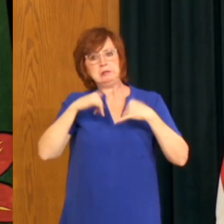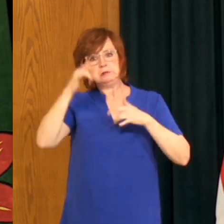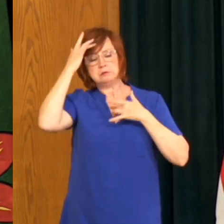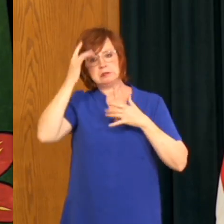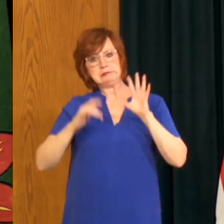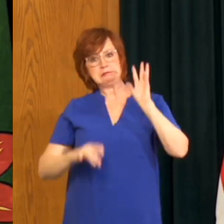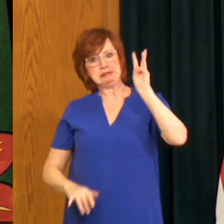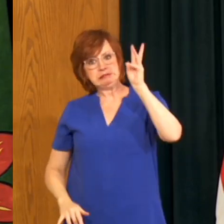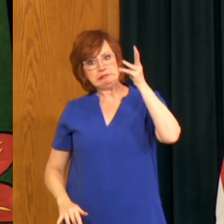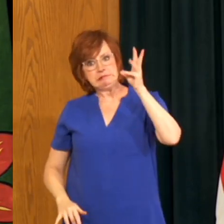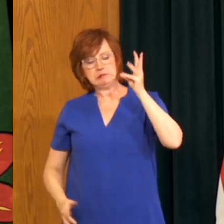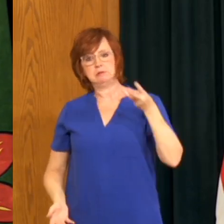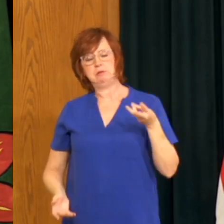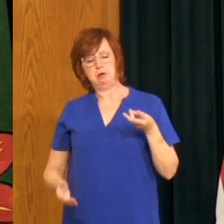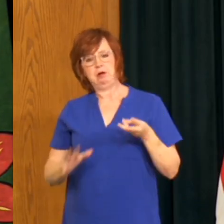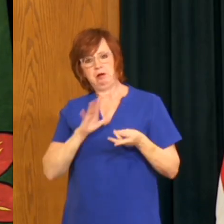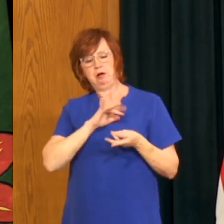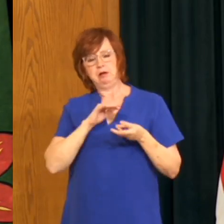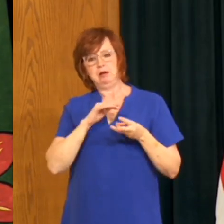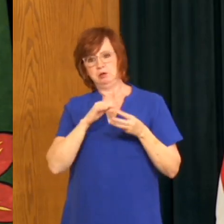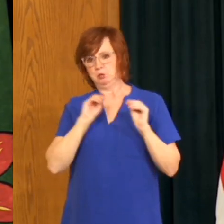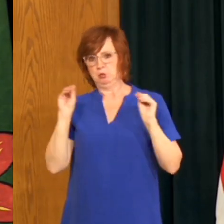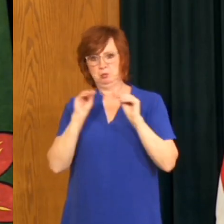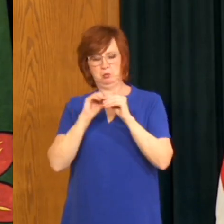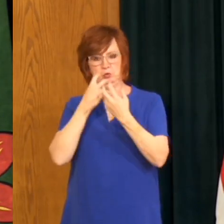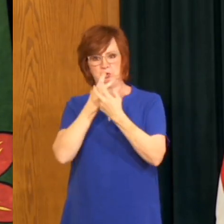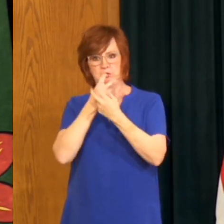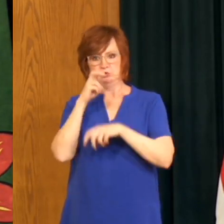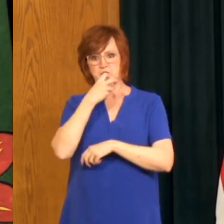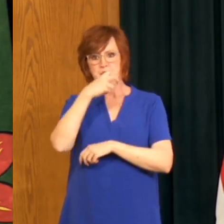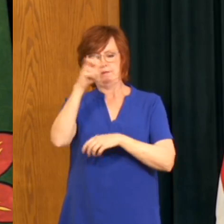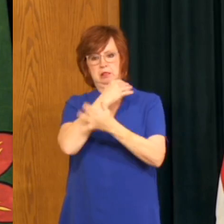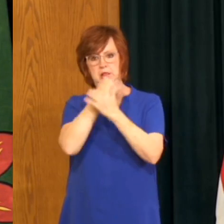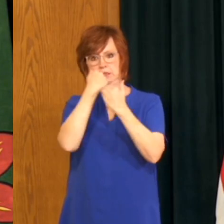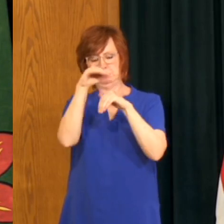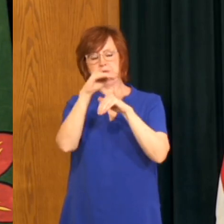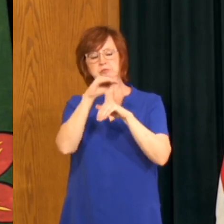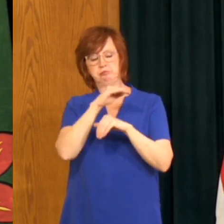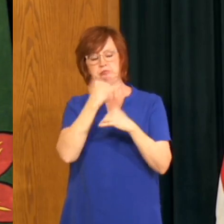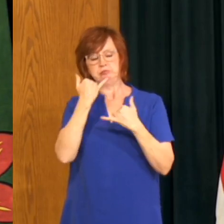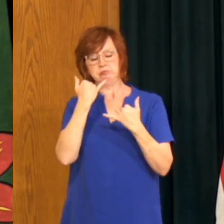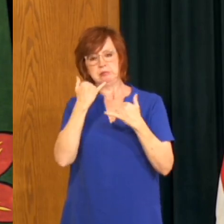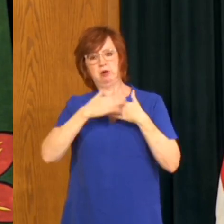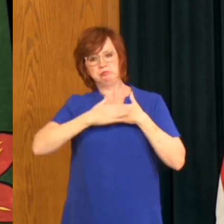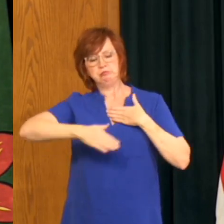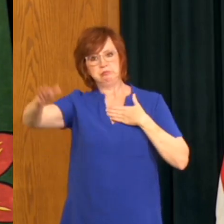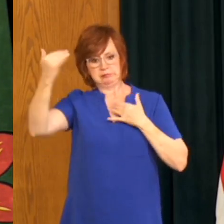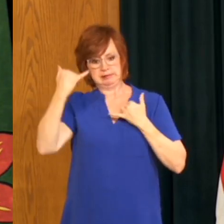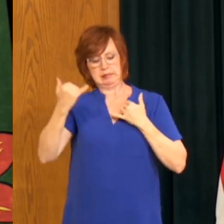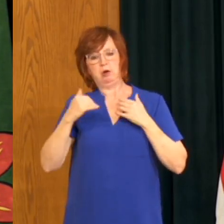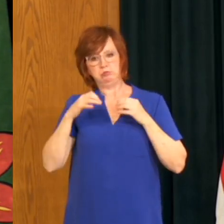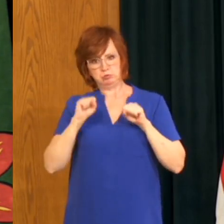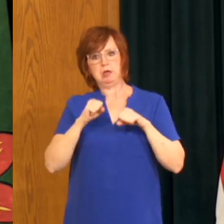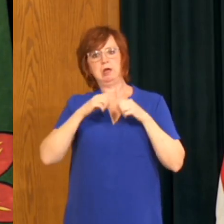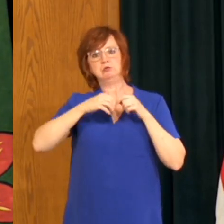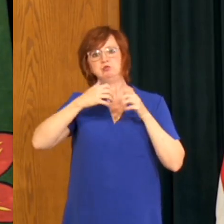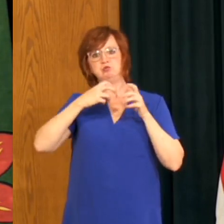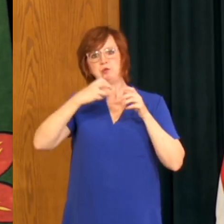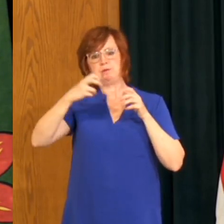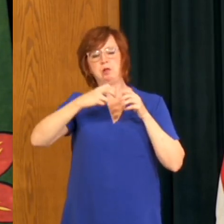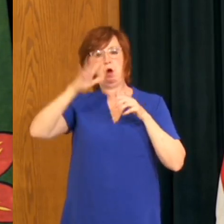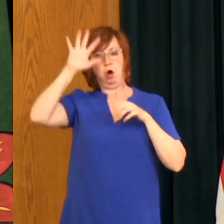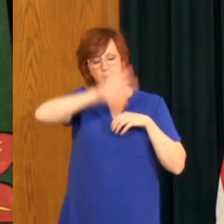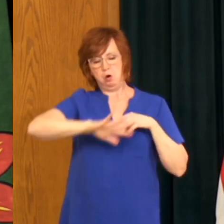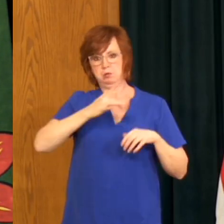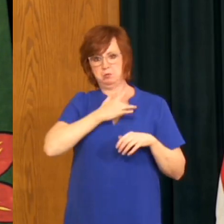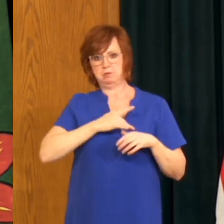our province are being lifted effective today. We also now have reopening dates for most of the 12 emergency rooms